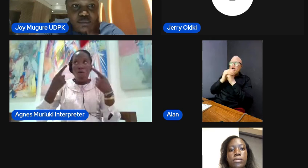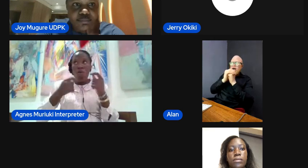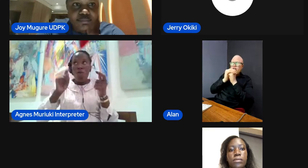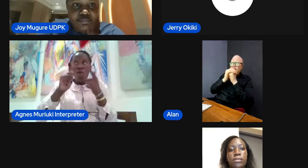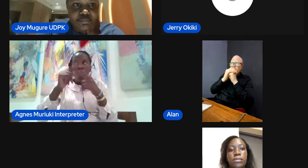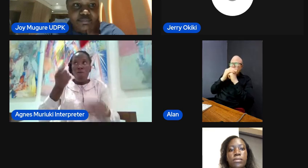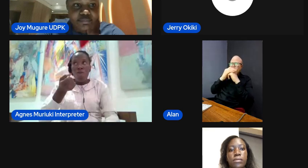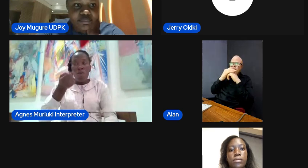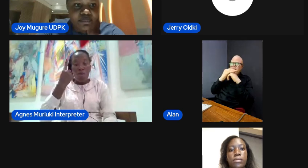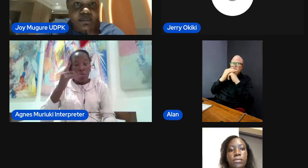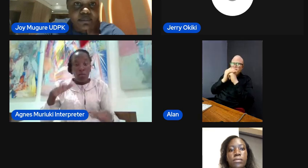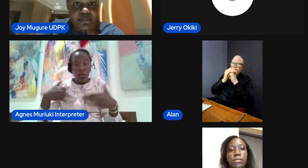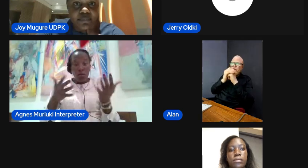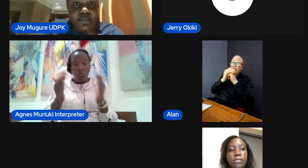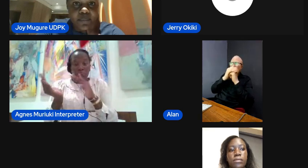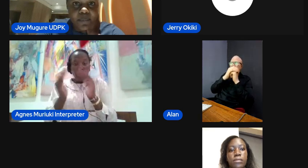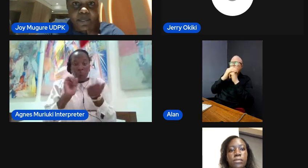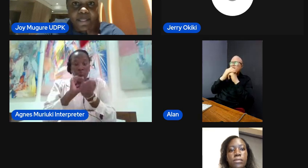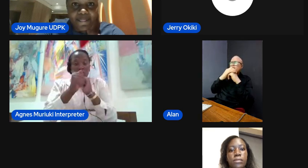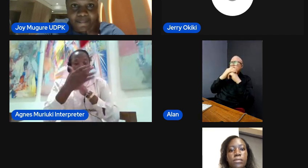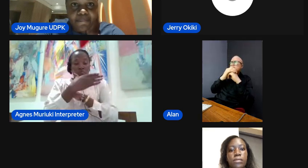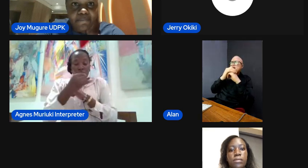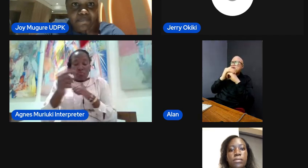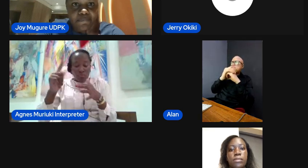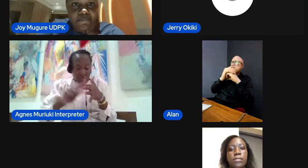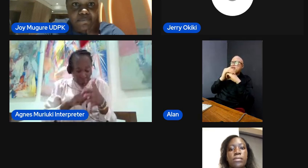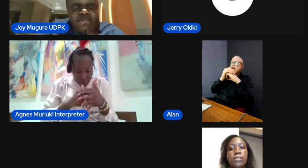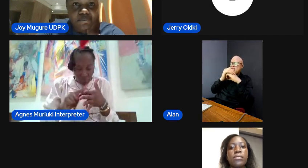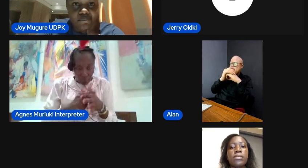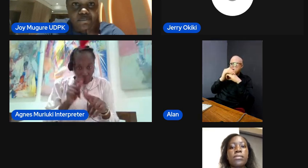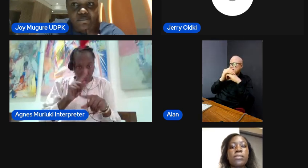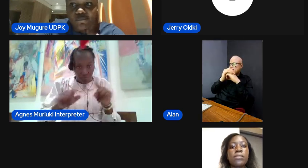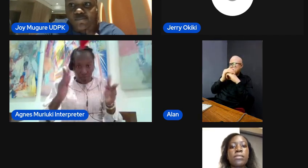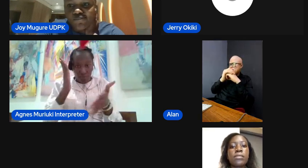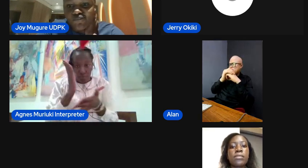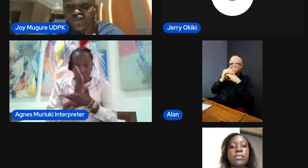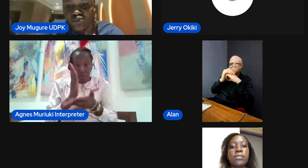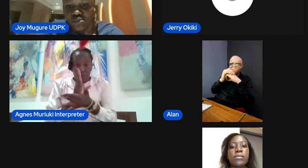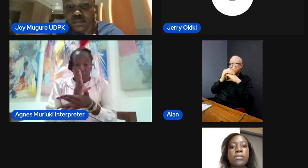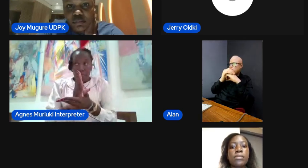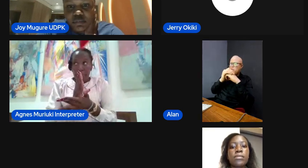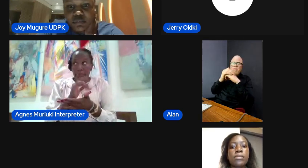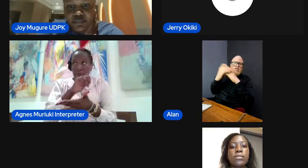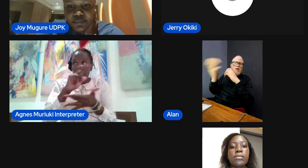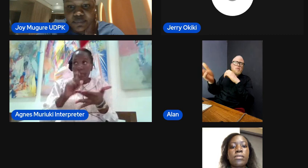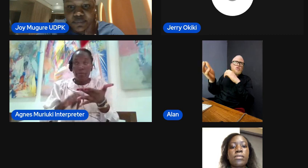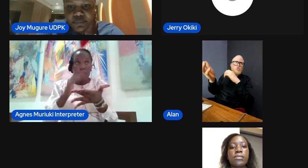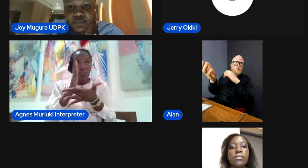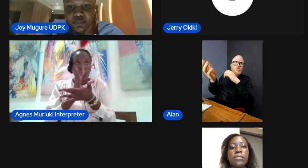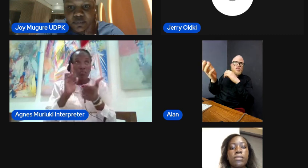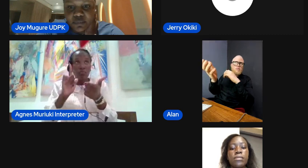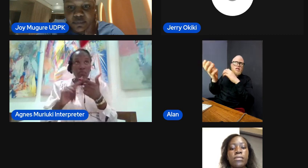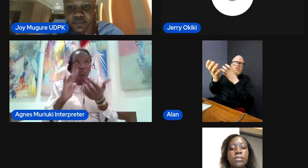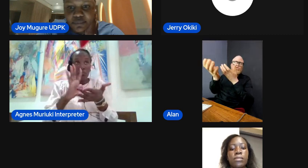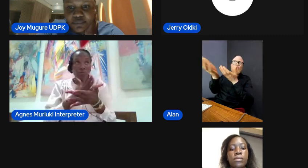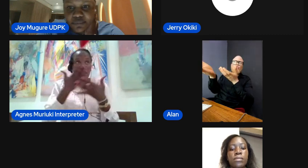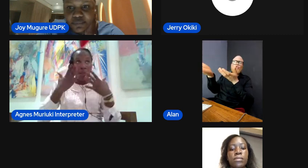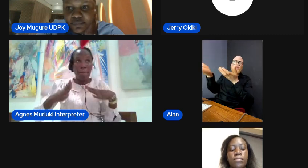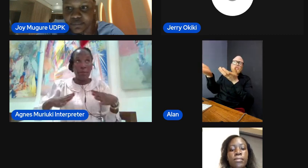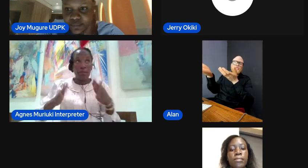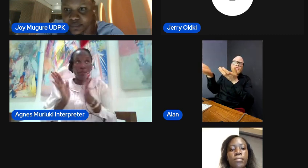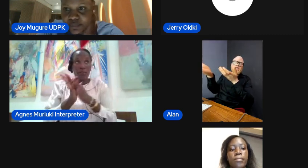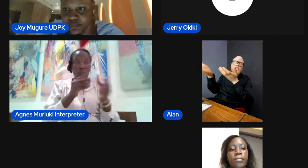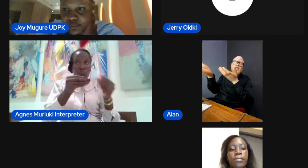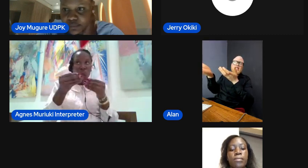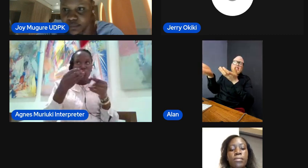change and albinism. But of course, sometimes, and this is true to probably some persons with disabilities or